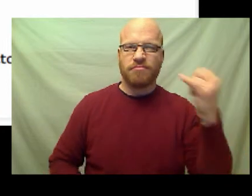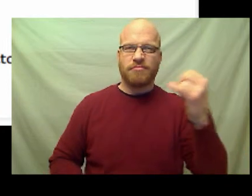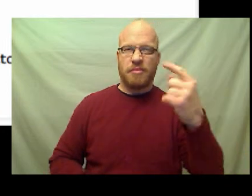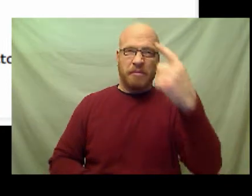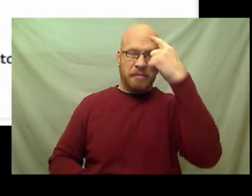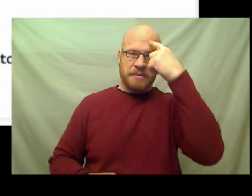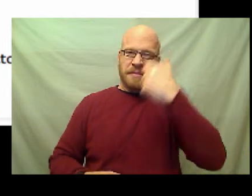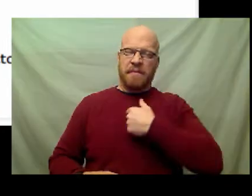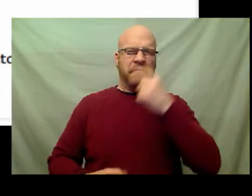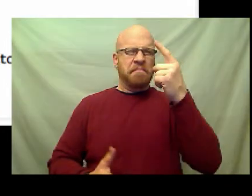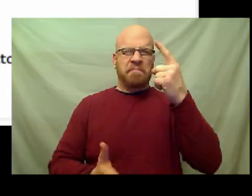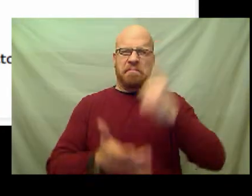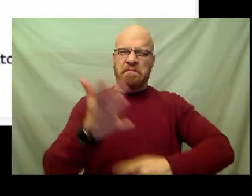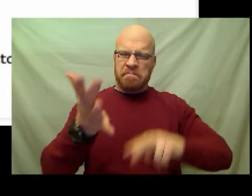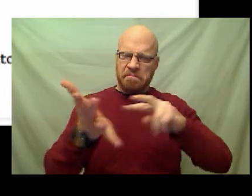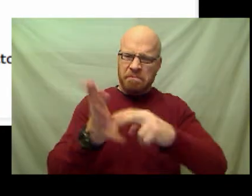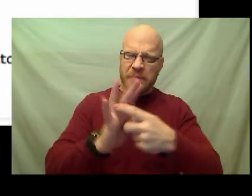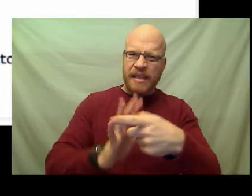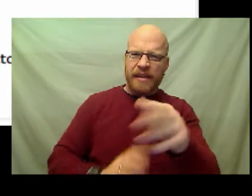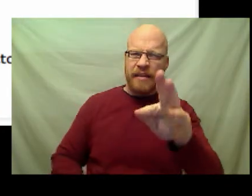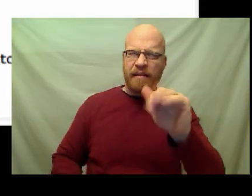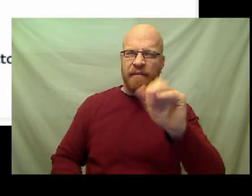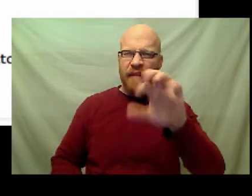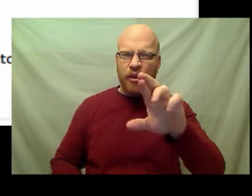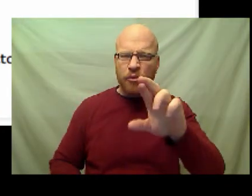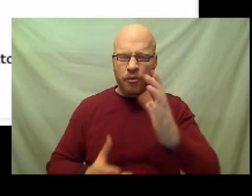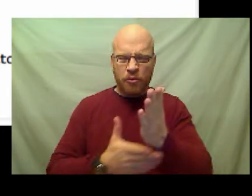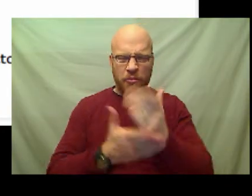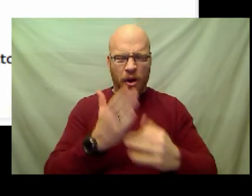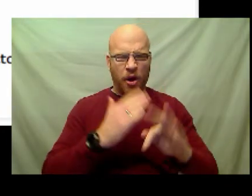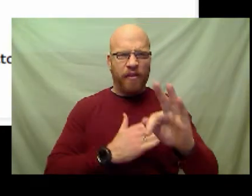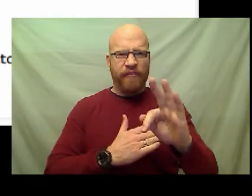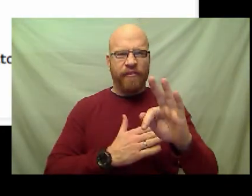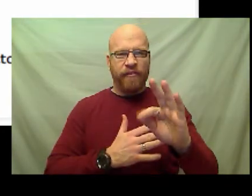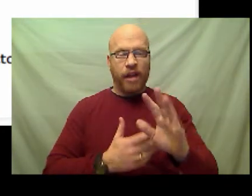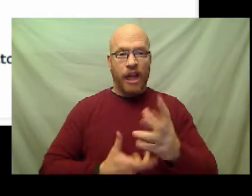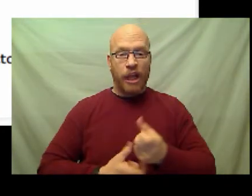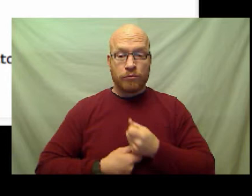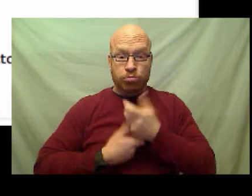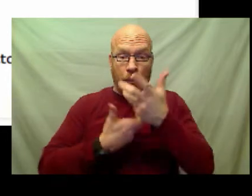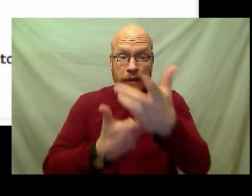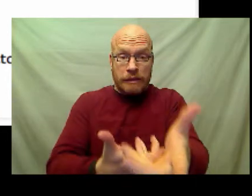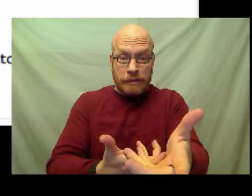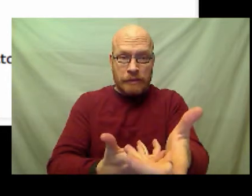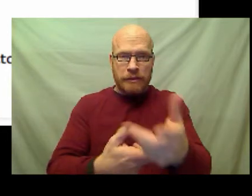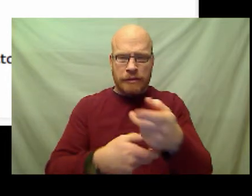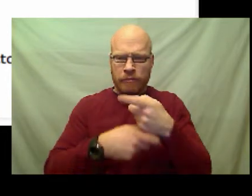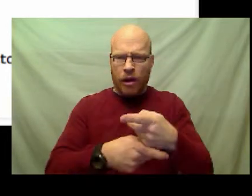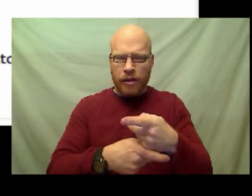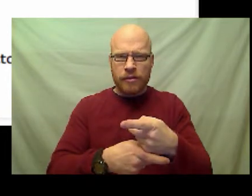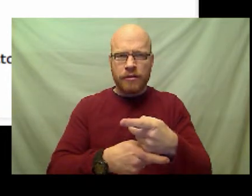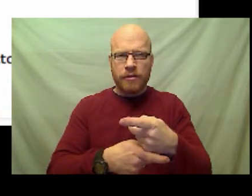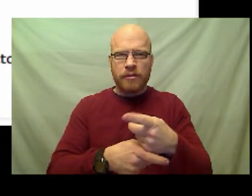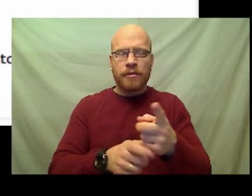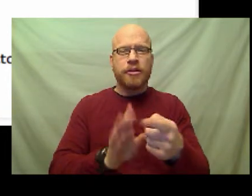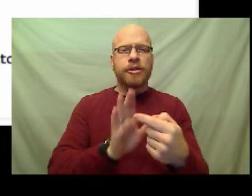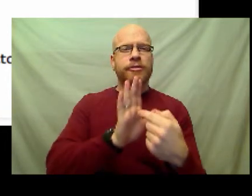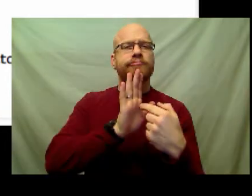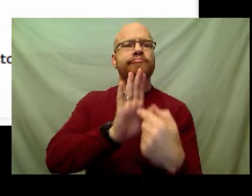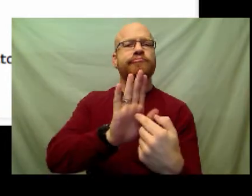Okay, now if you think, just what does a factor even mean? A part of an expressed